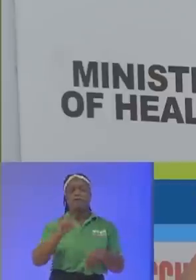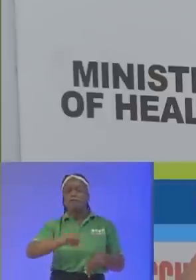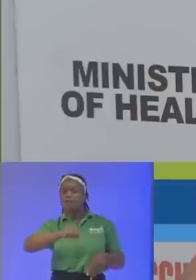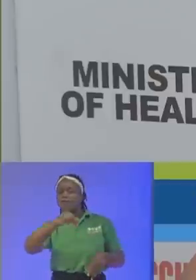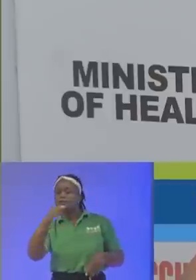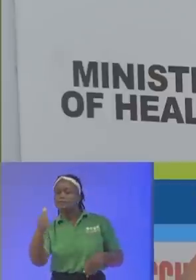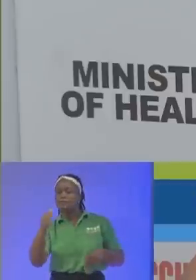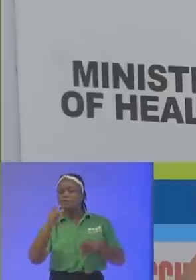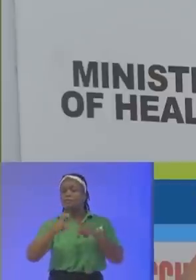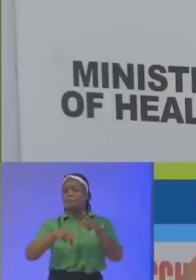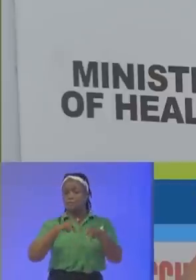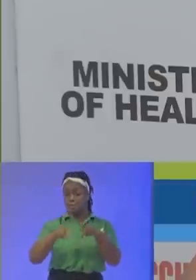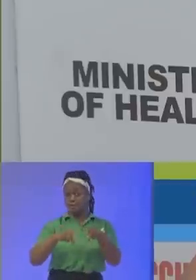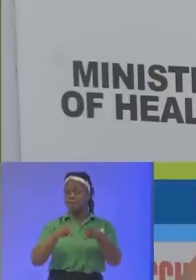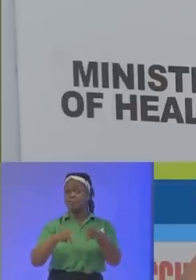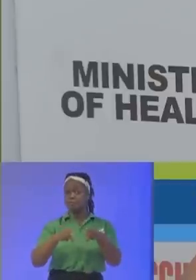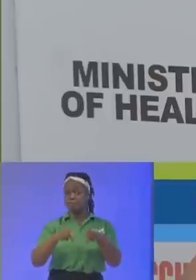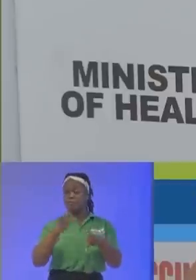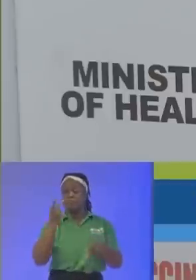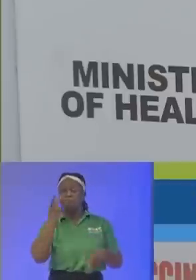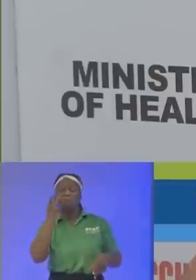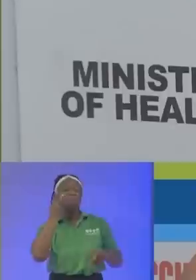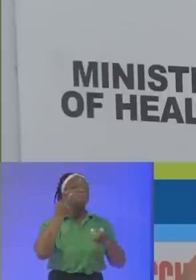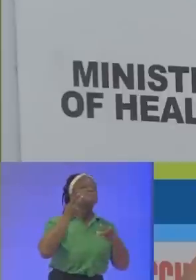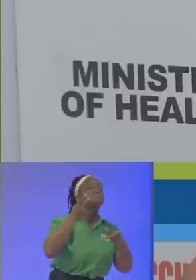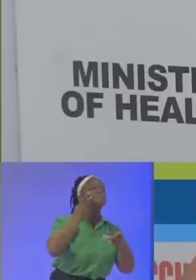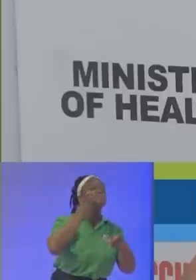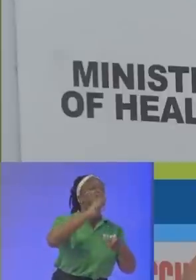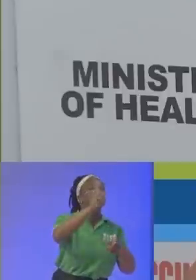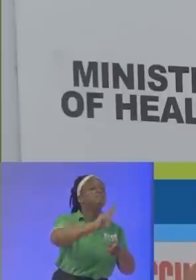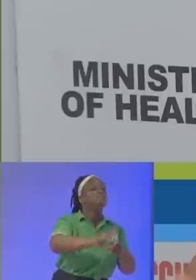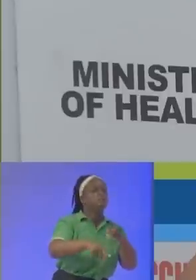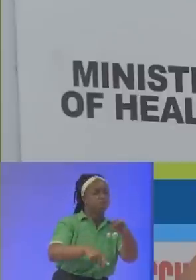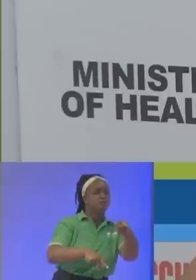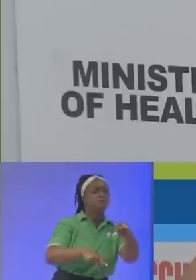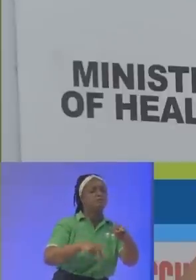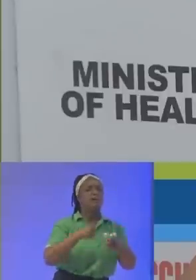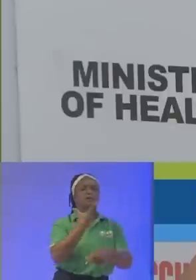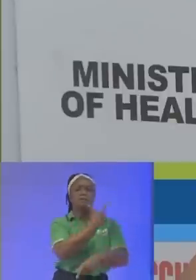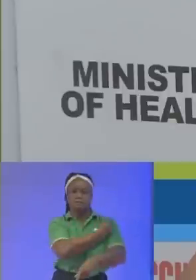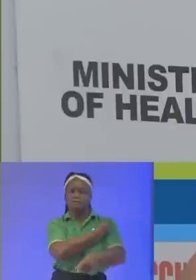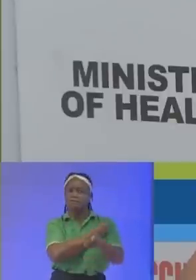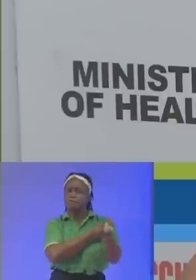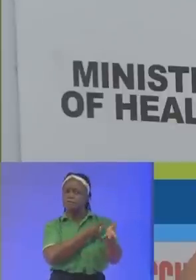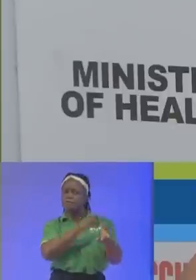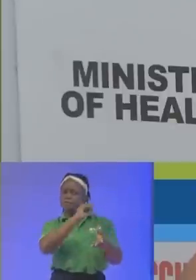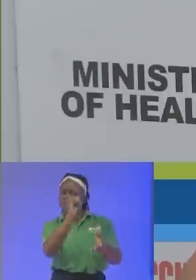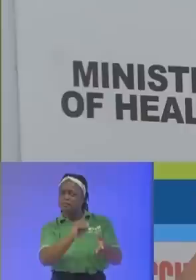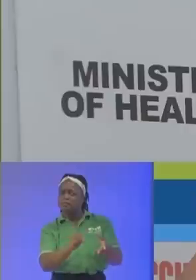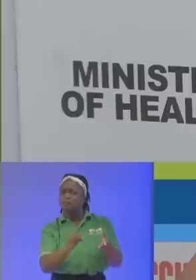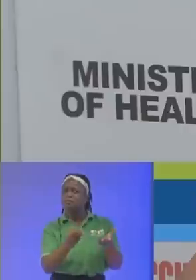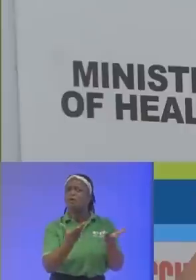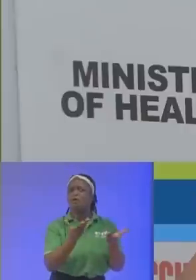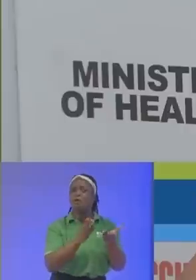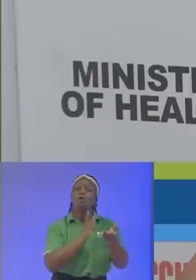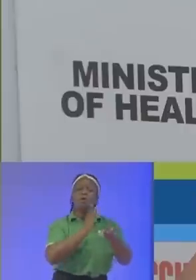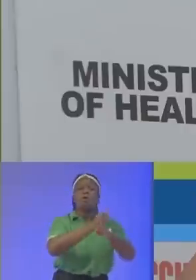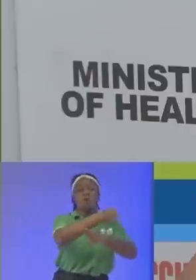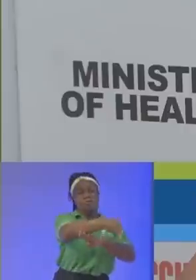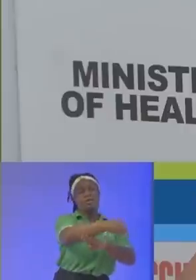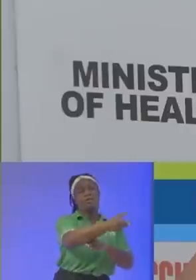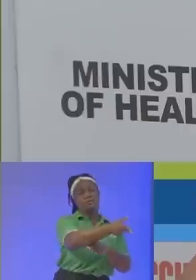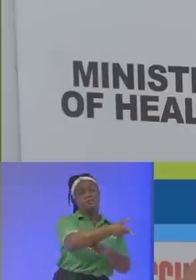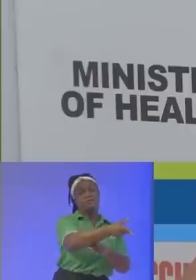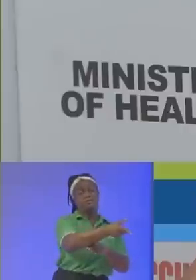migrants being vaccinated, our percentage would have been over the estimated amount.